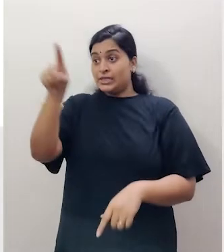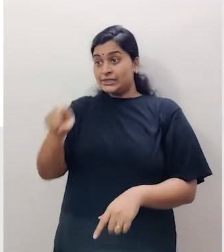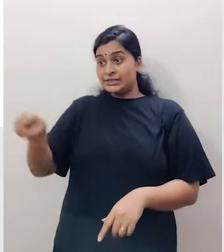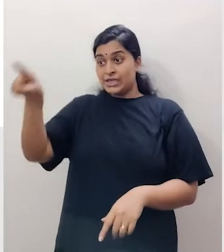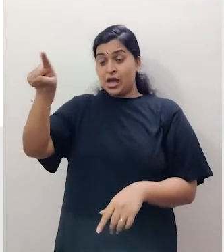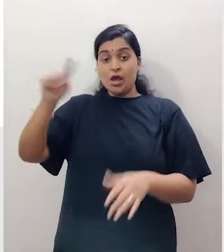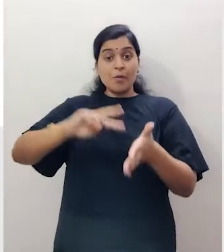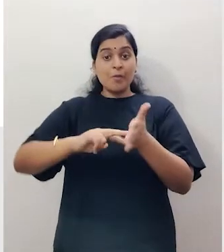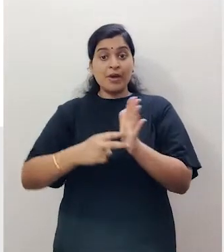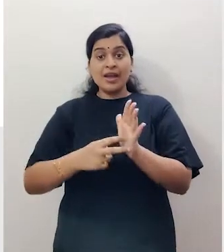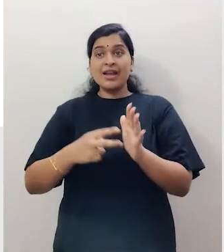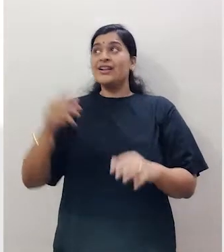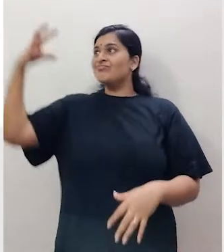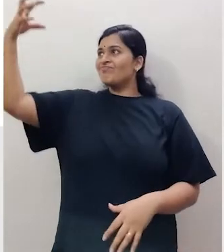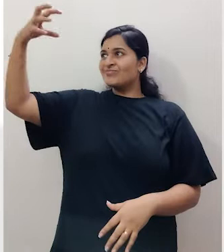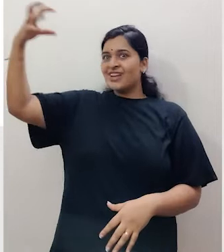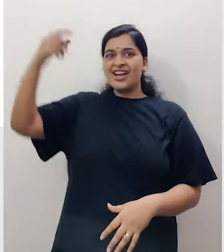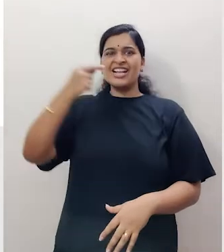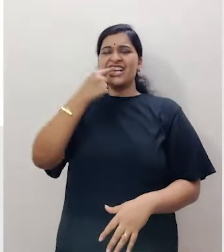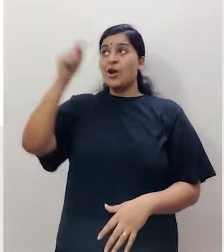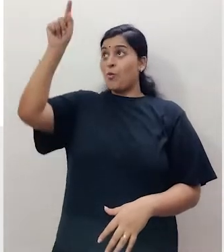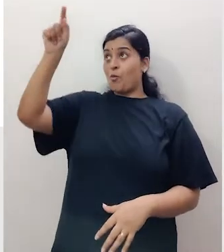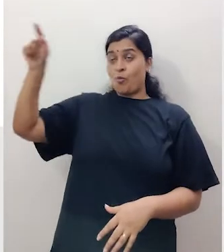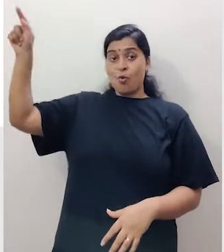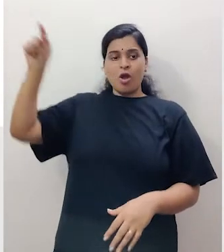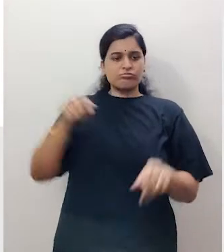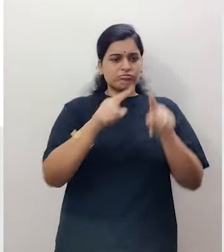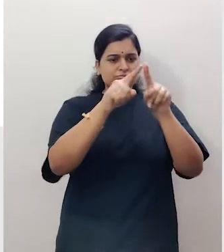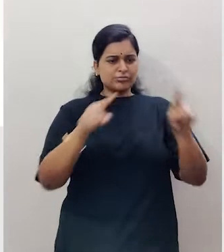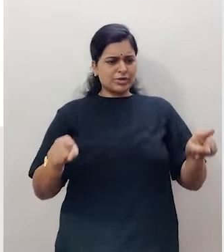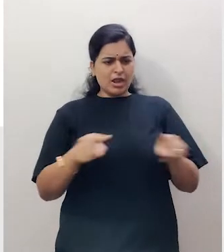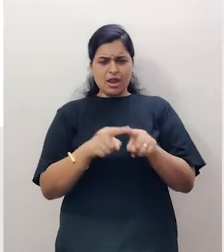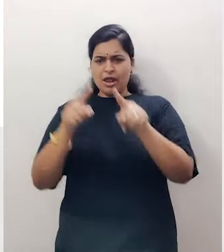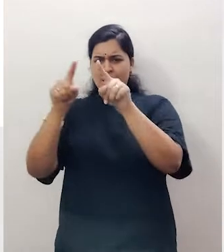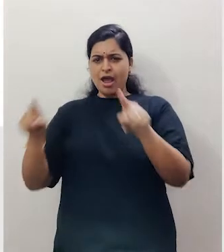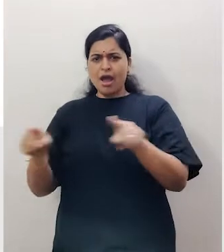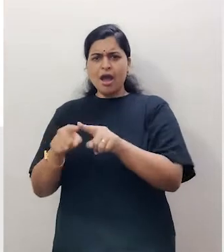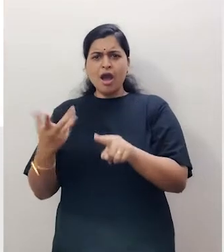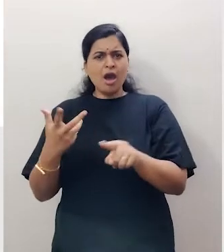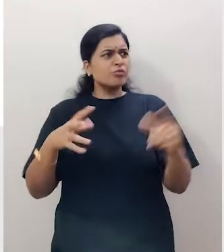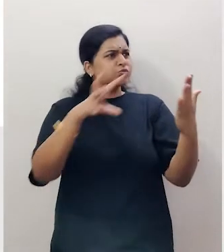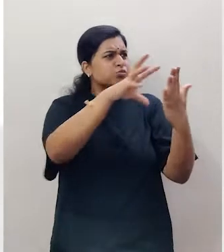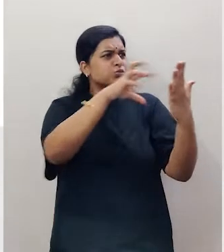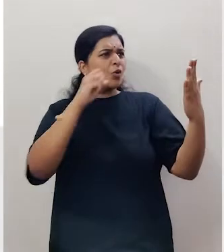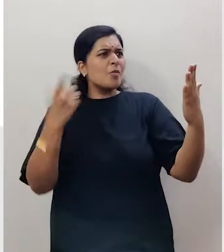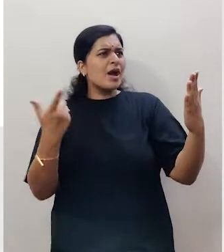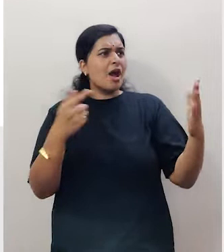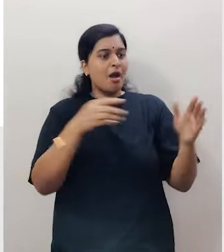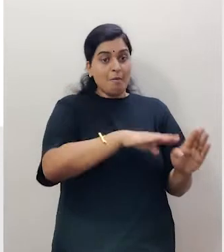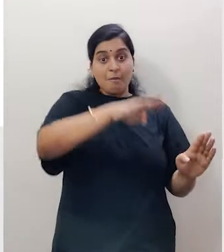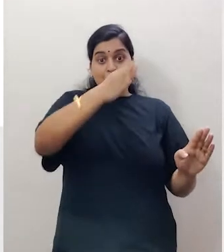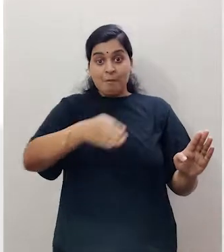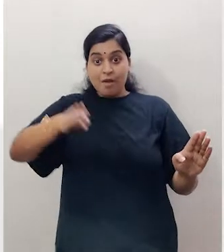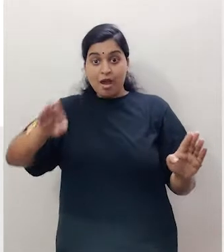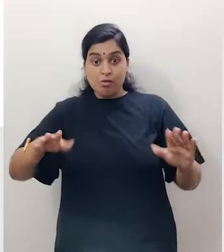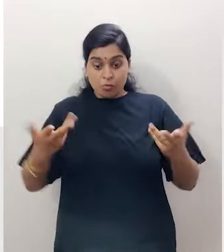the triangle is derived from trees and mountains, and the square, a shape that's not really found in nature and thus used to